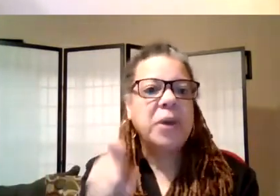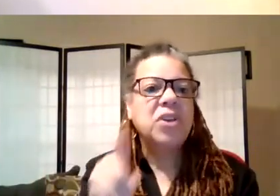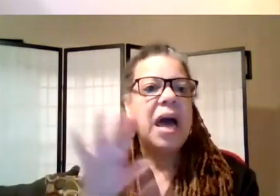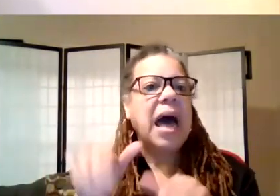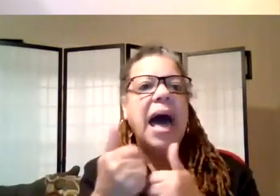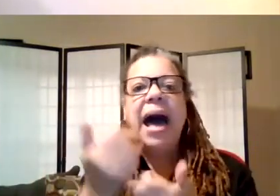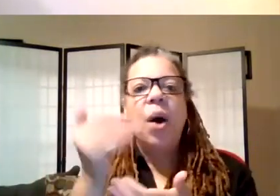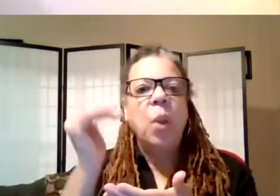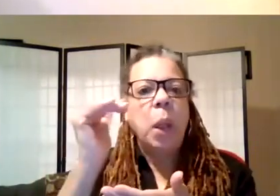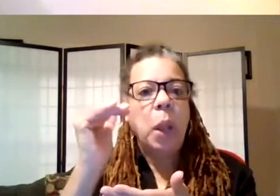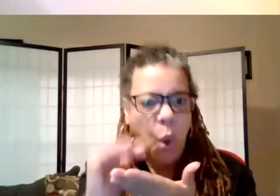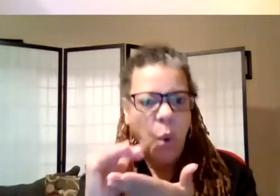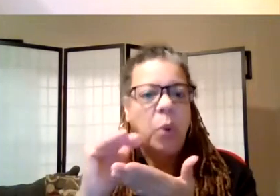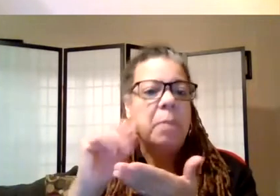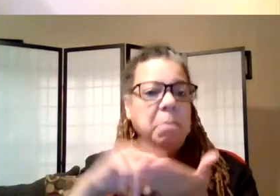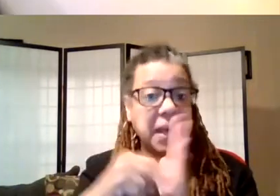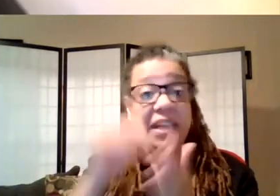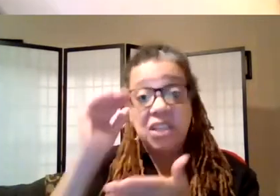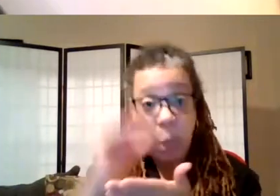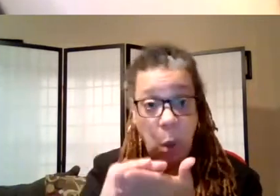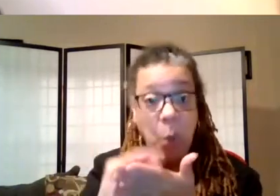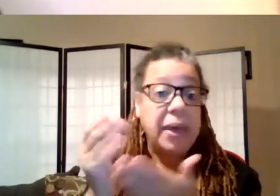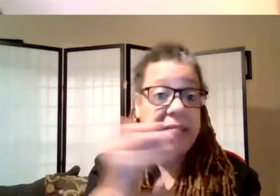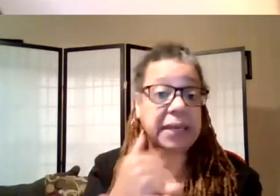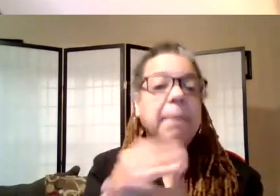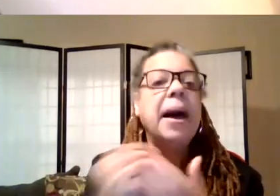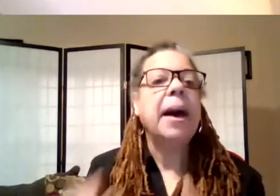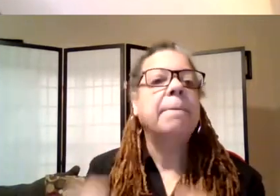low-income is defined. Can you speak to that?